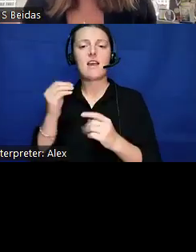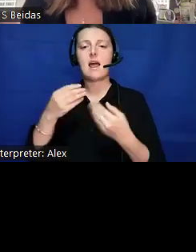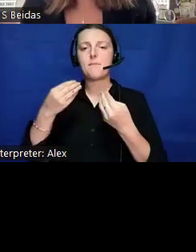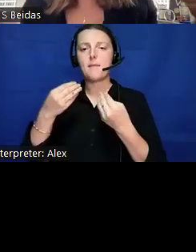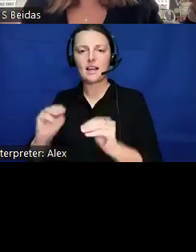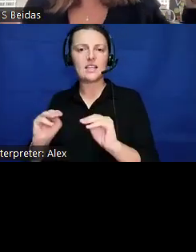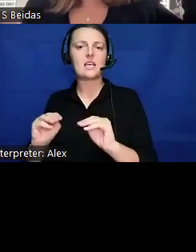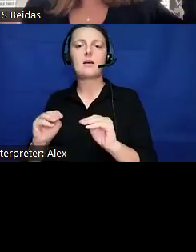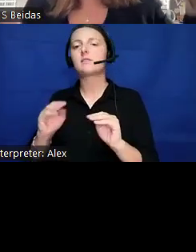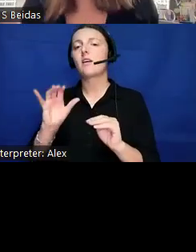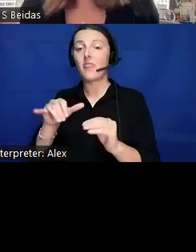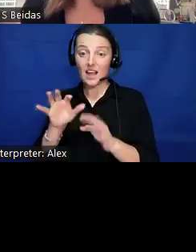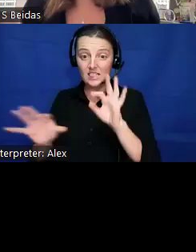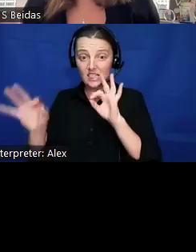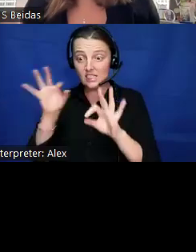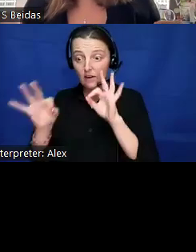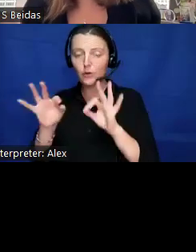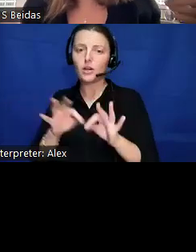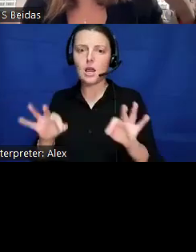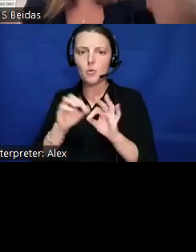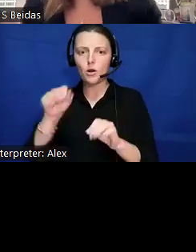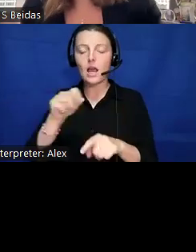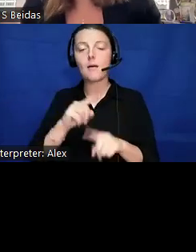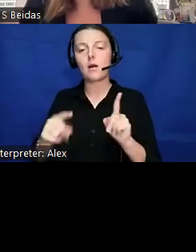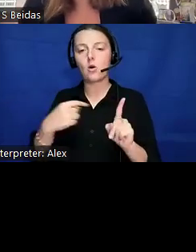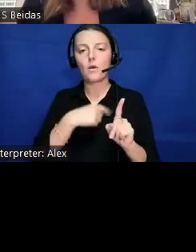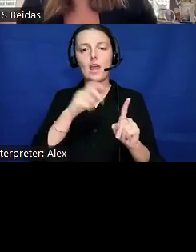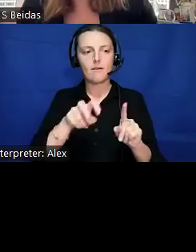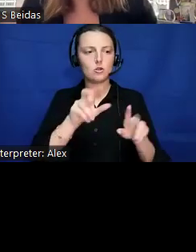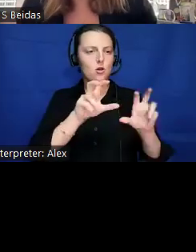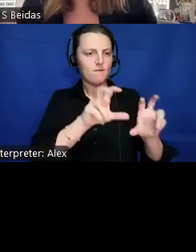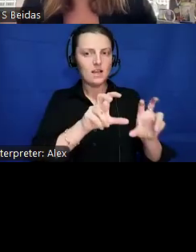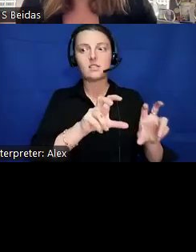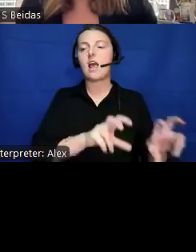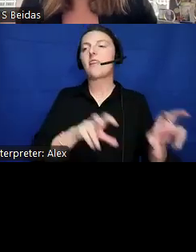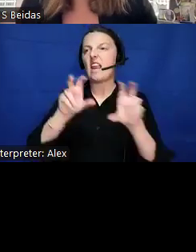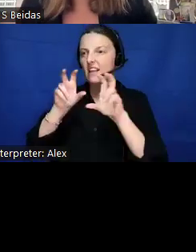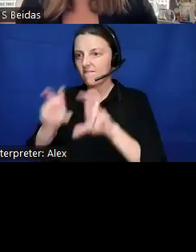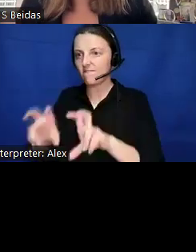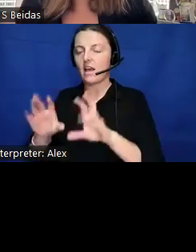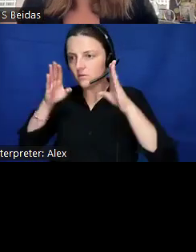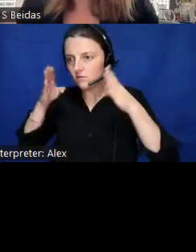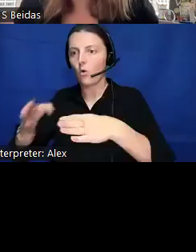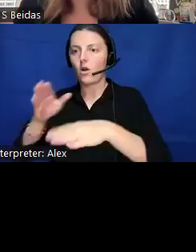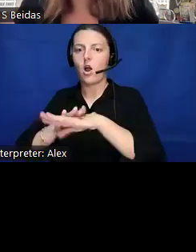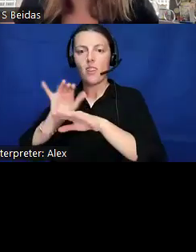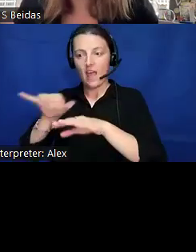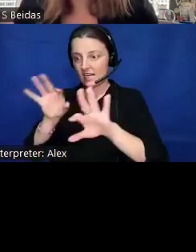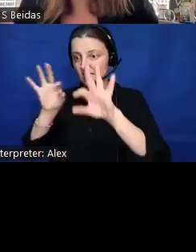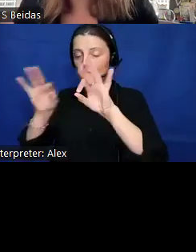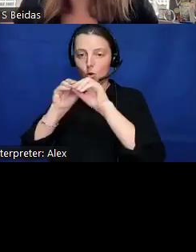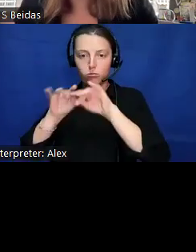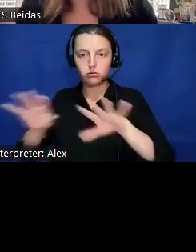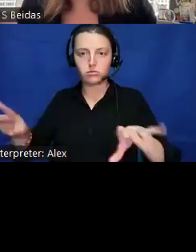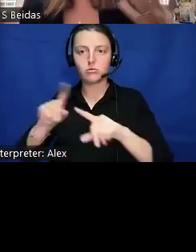really important, but we have to spend equal attention to getting that discovery out to people so that your partner,